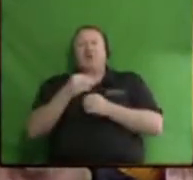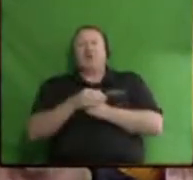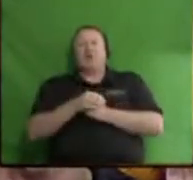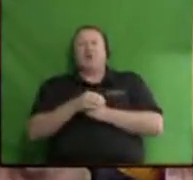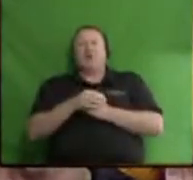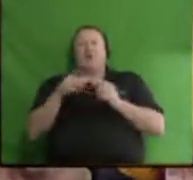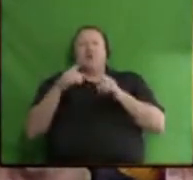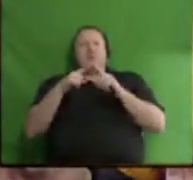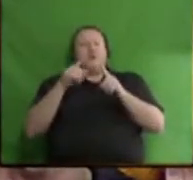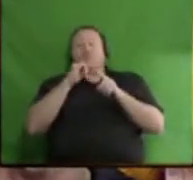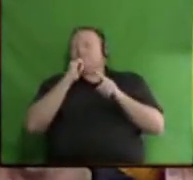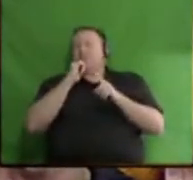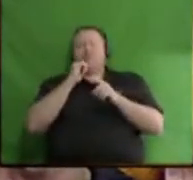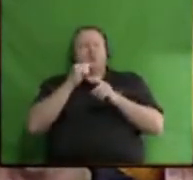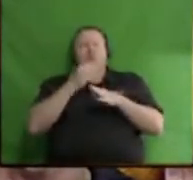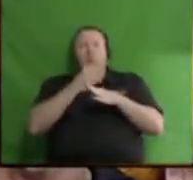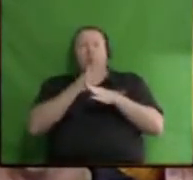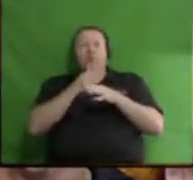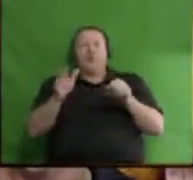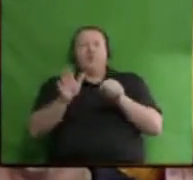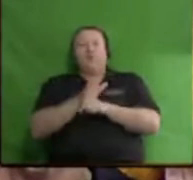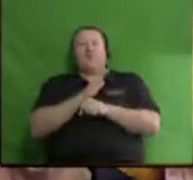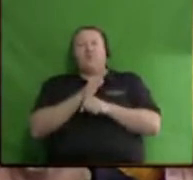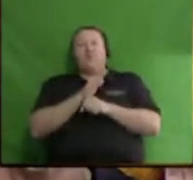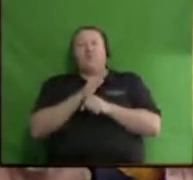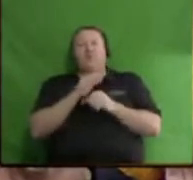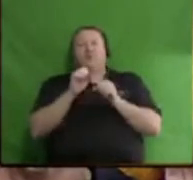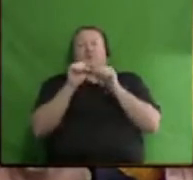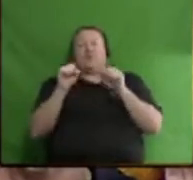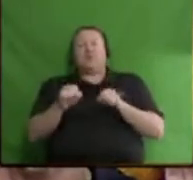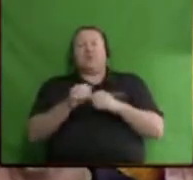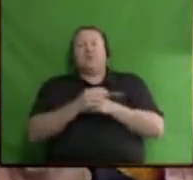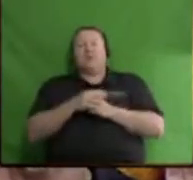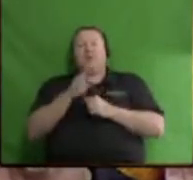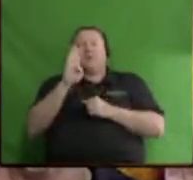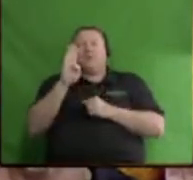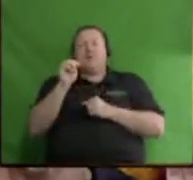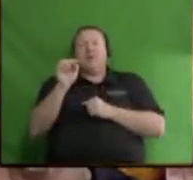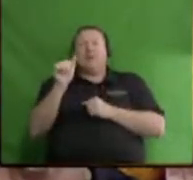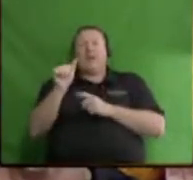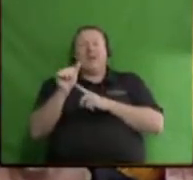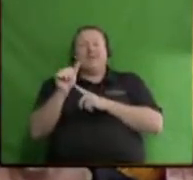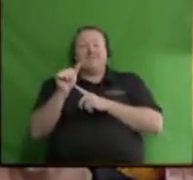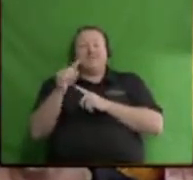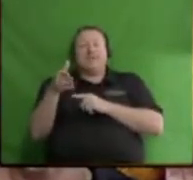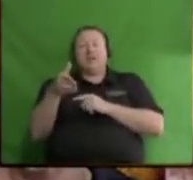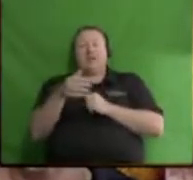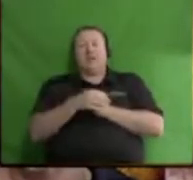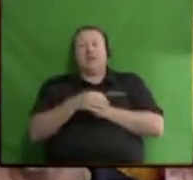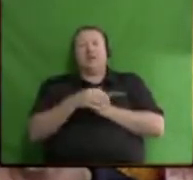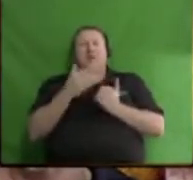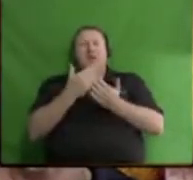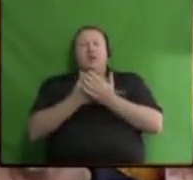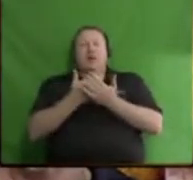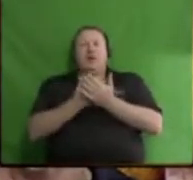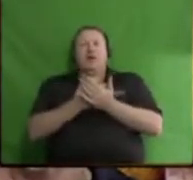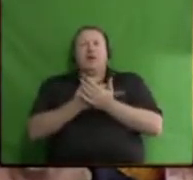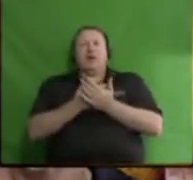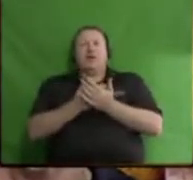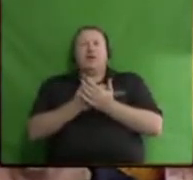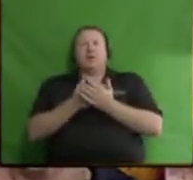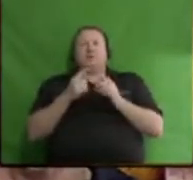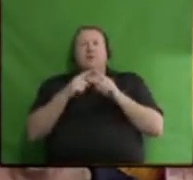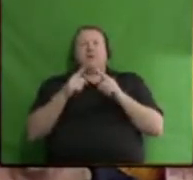a streamlined command and control system. With the BMA there now, it's able to much more effectively pull those sort of